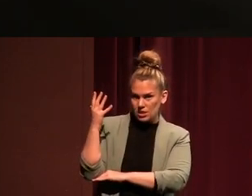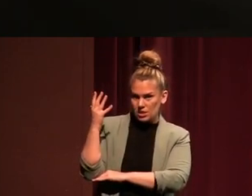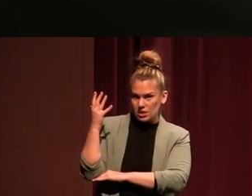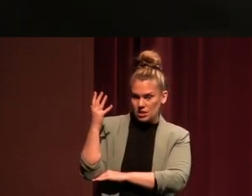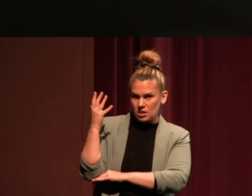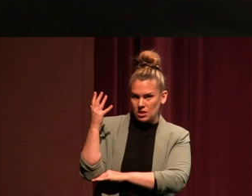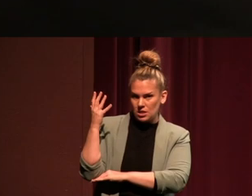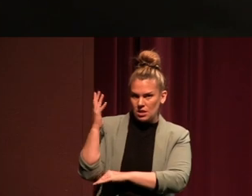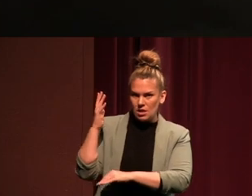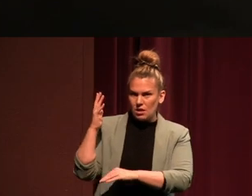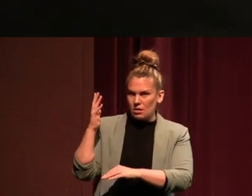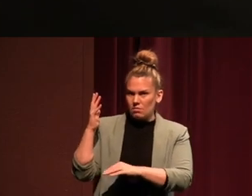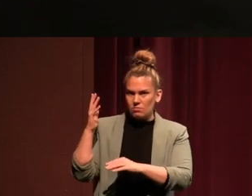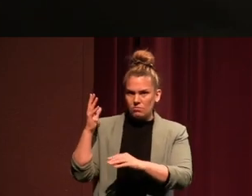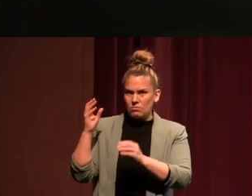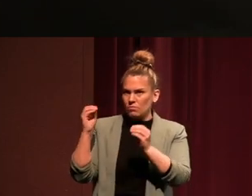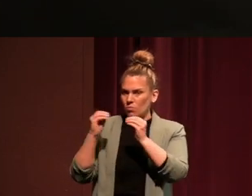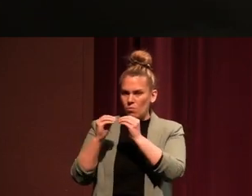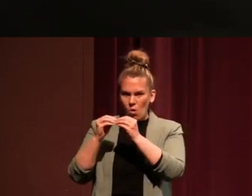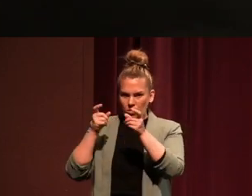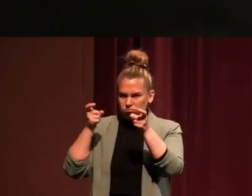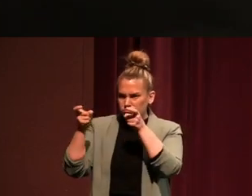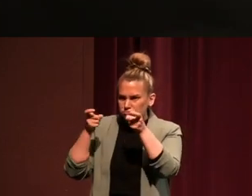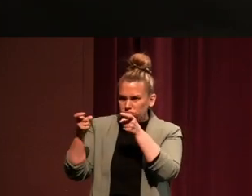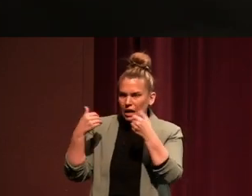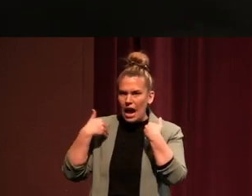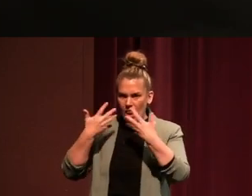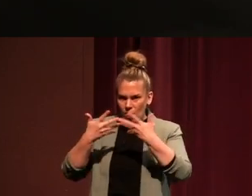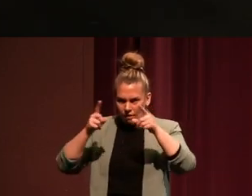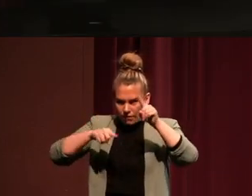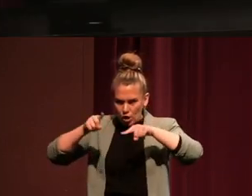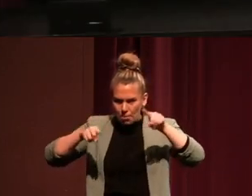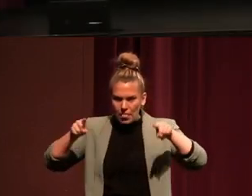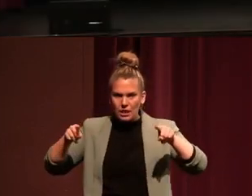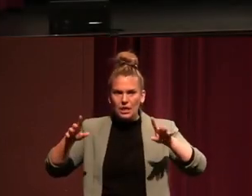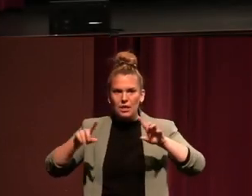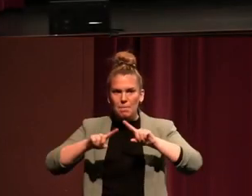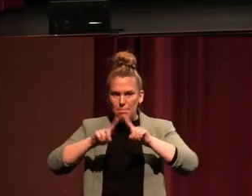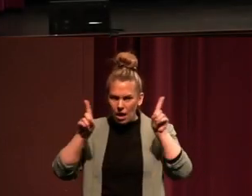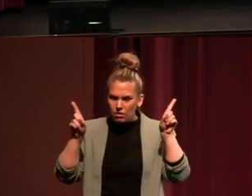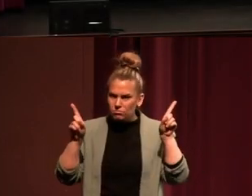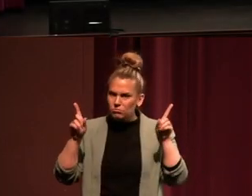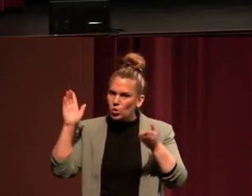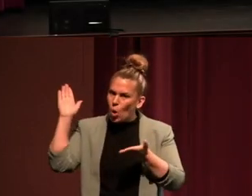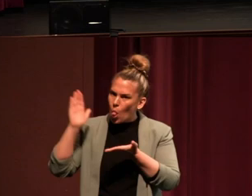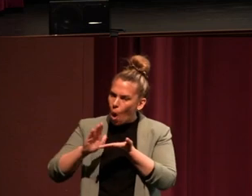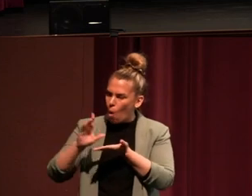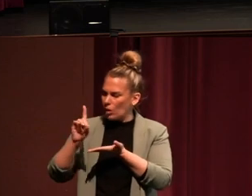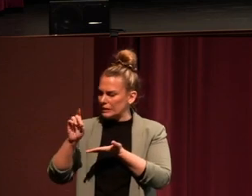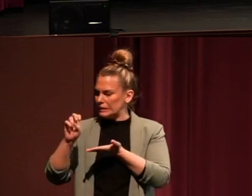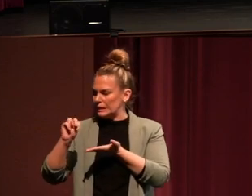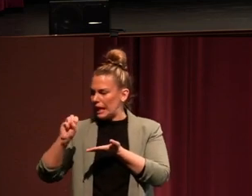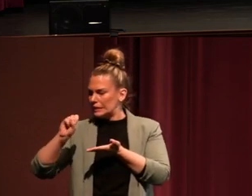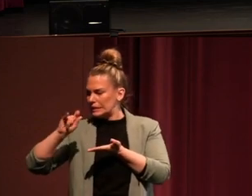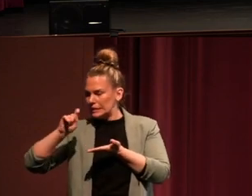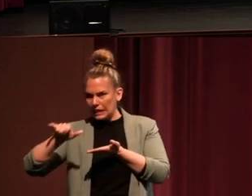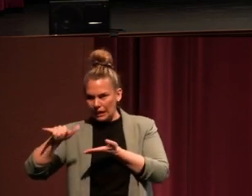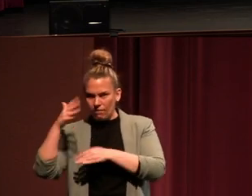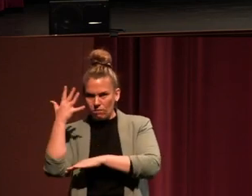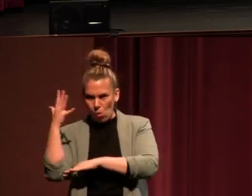of variability. There were dense forests. But overall, there were pretty low density forests